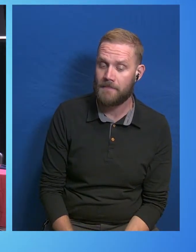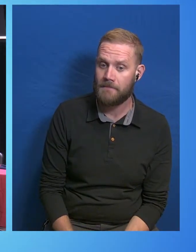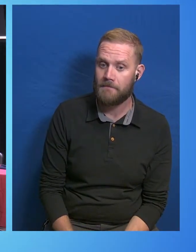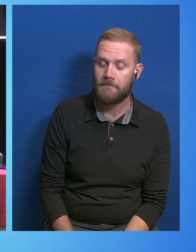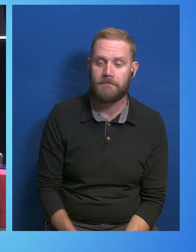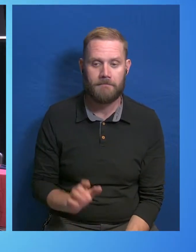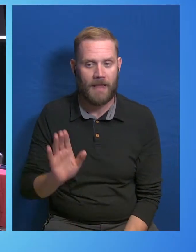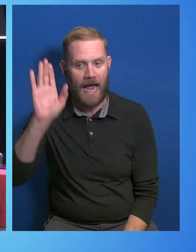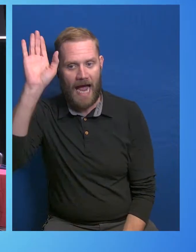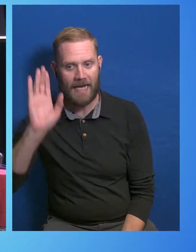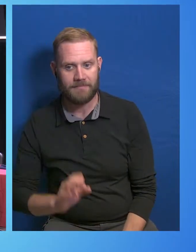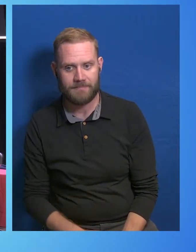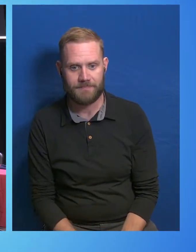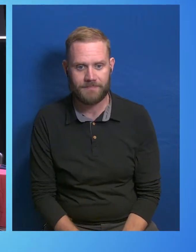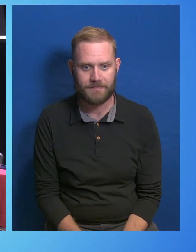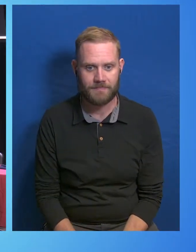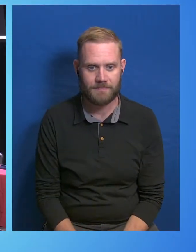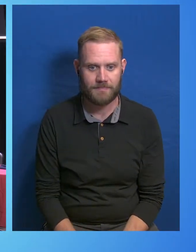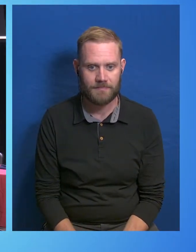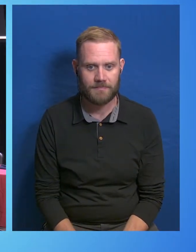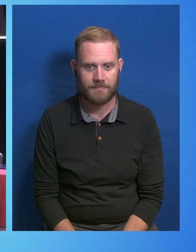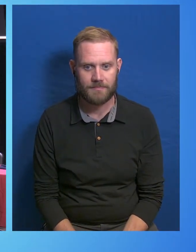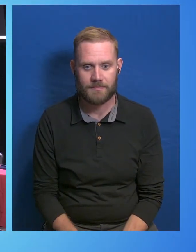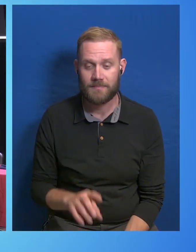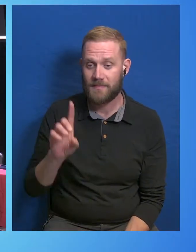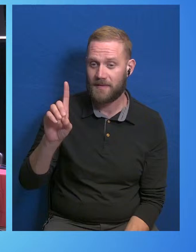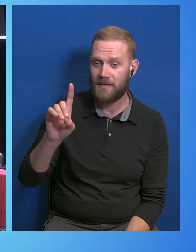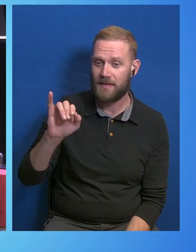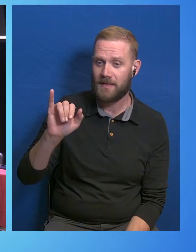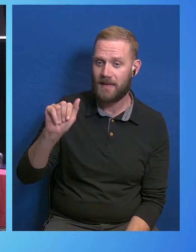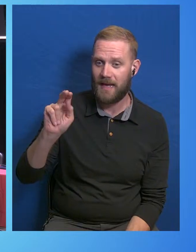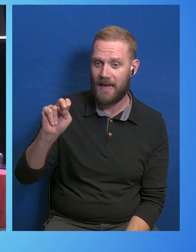Aye. Board Member Diana?